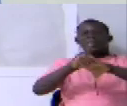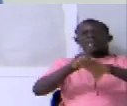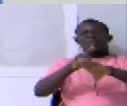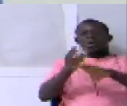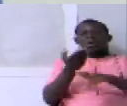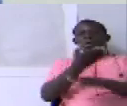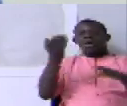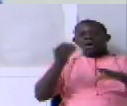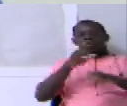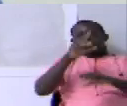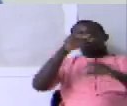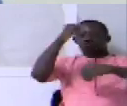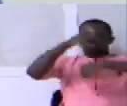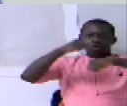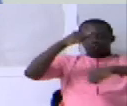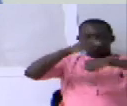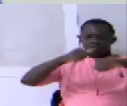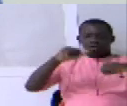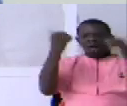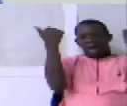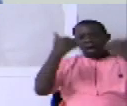place?